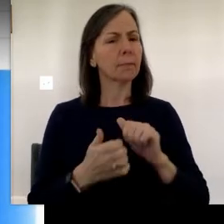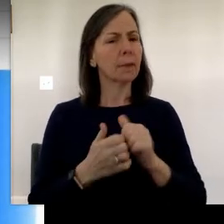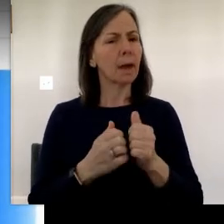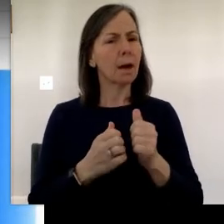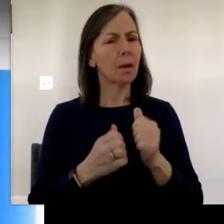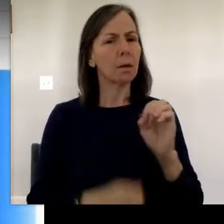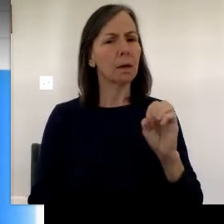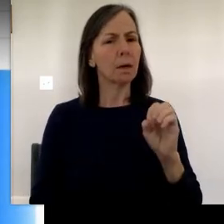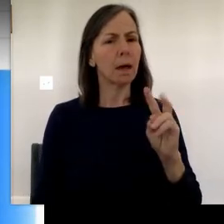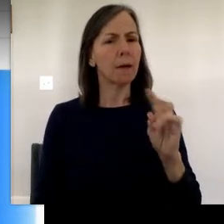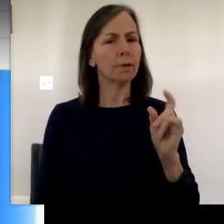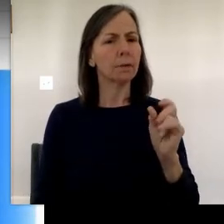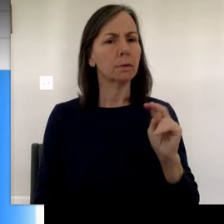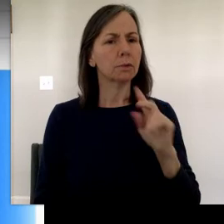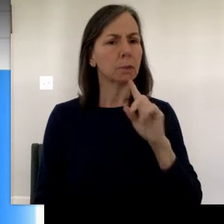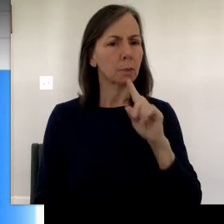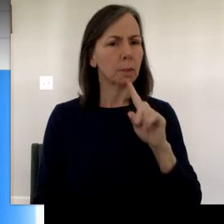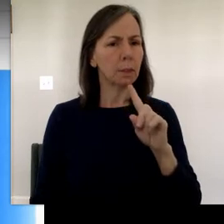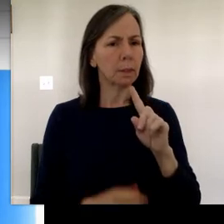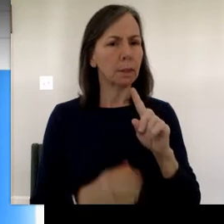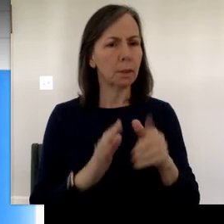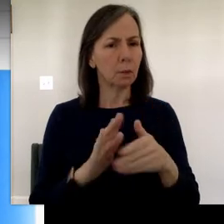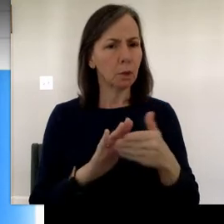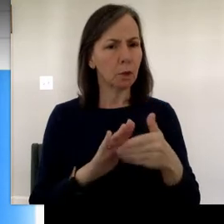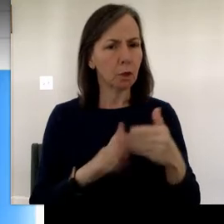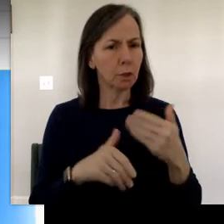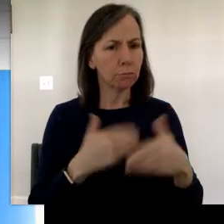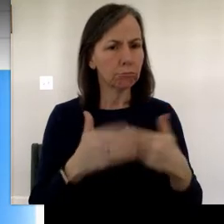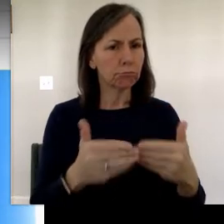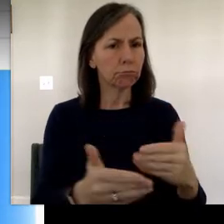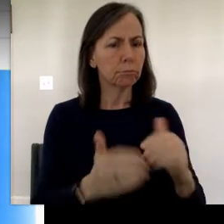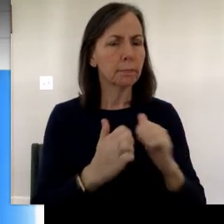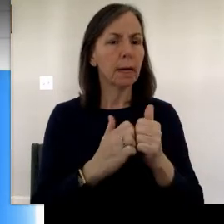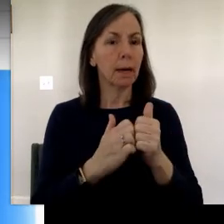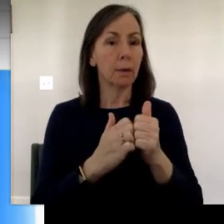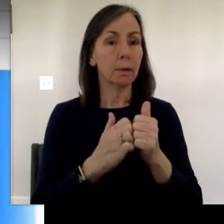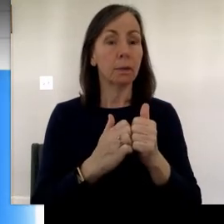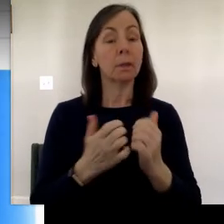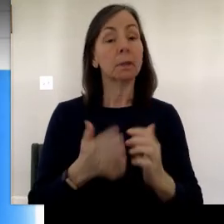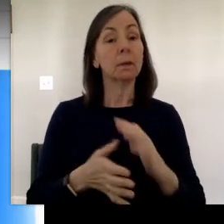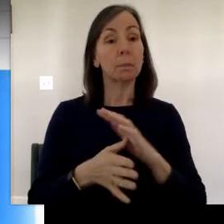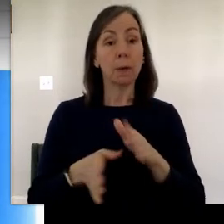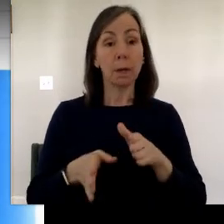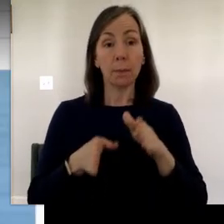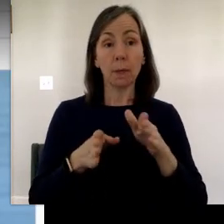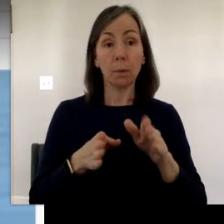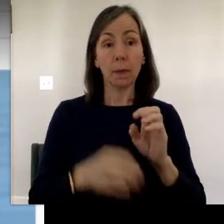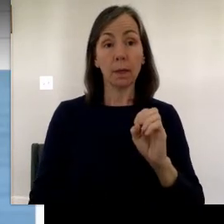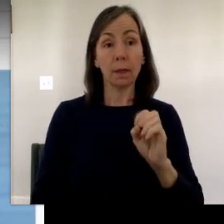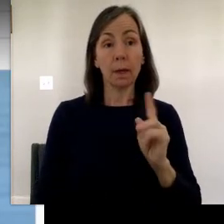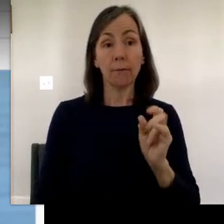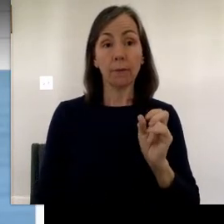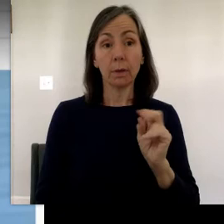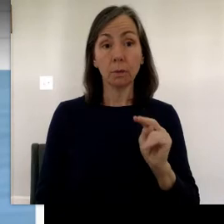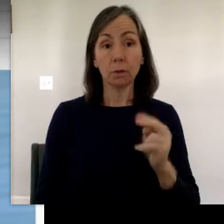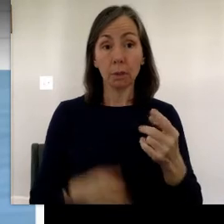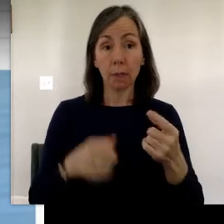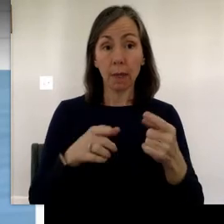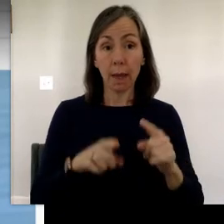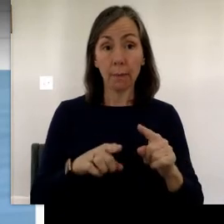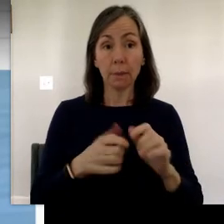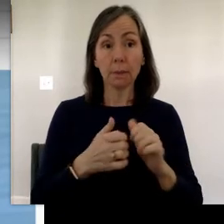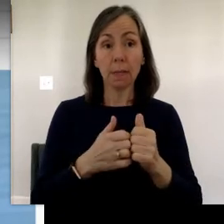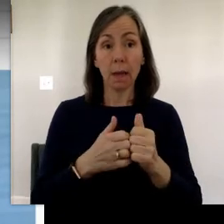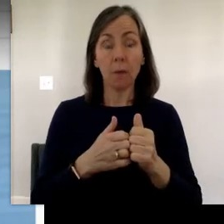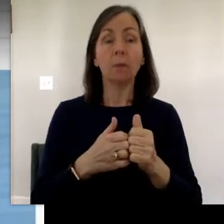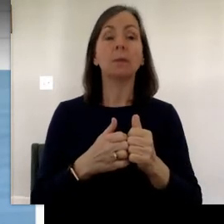does evolution really work? The primary way that evolution occurs is through the action